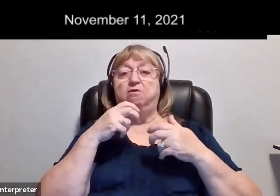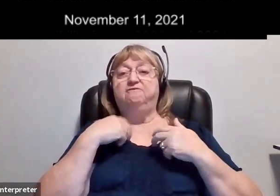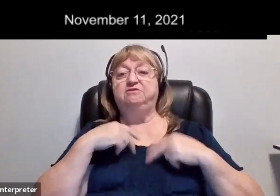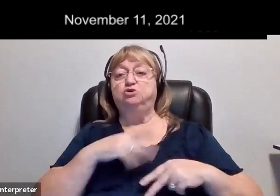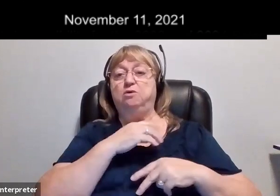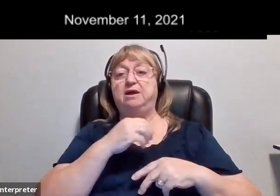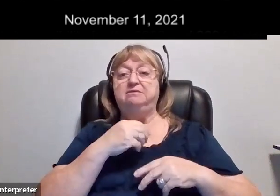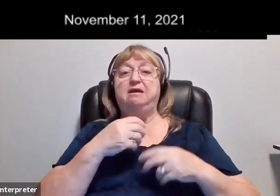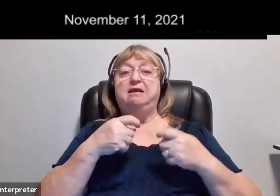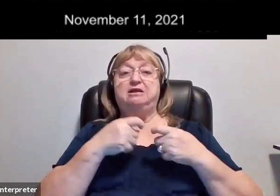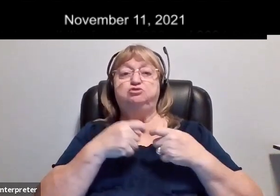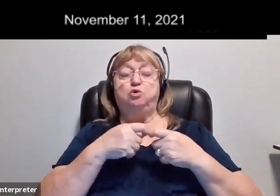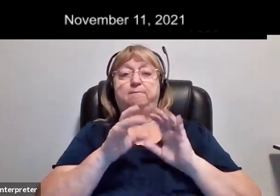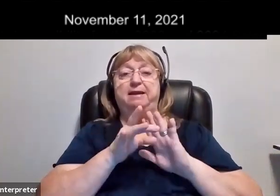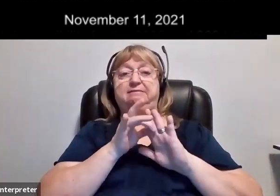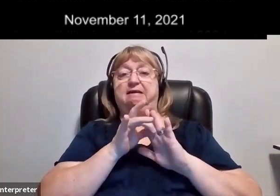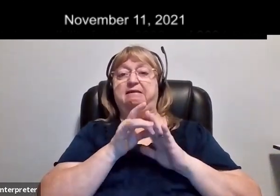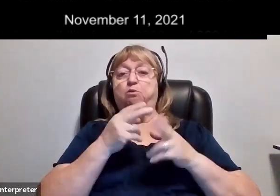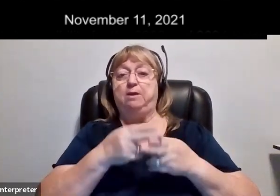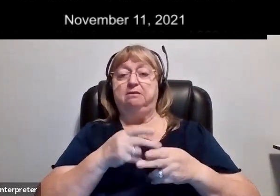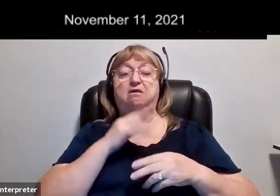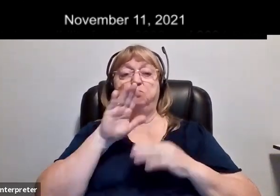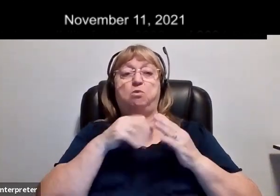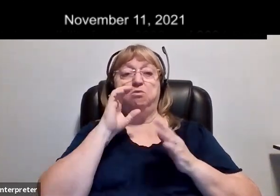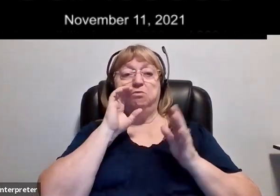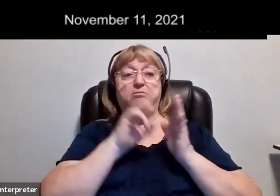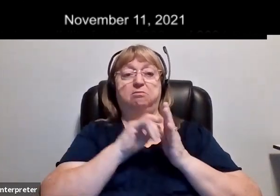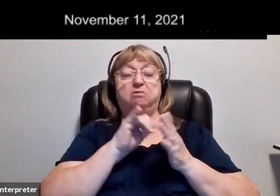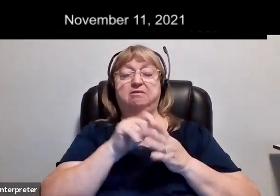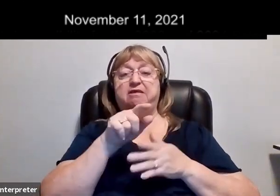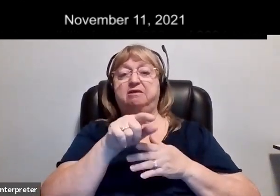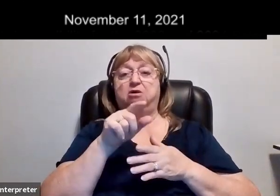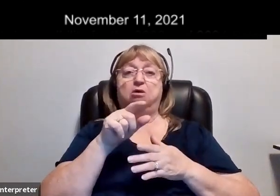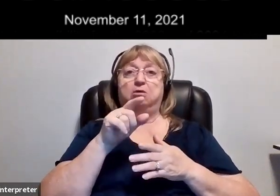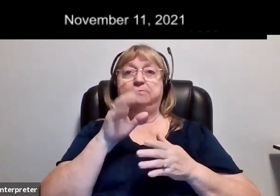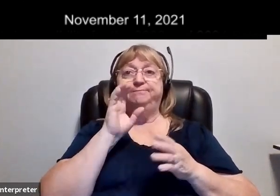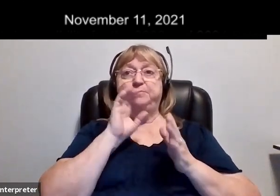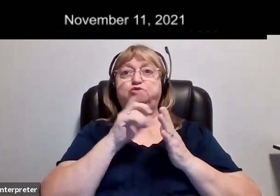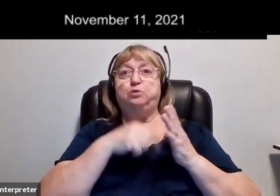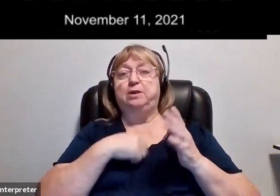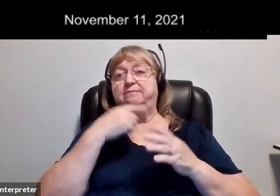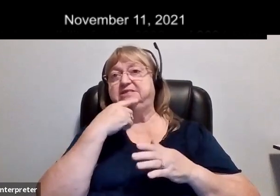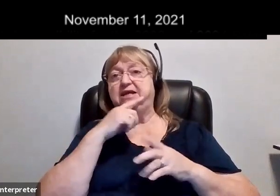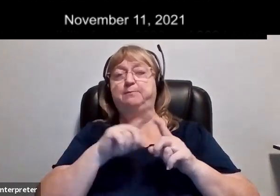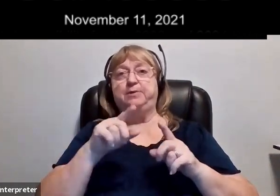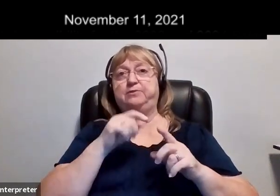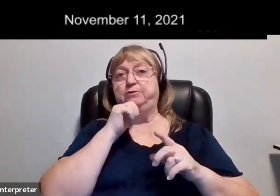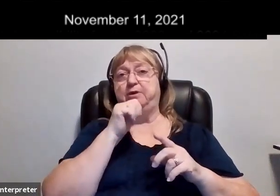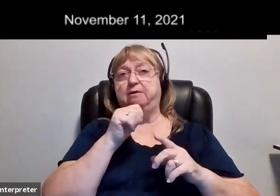These are all images that are very only like picturing what I'm saying, but they're not